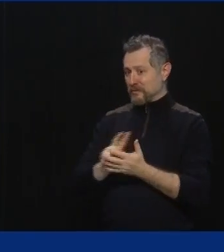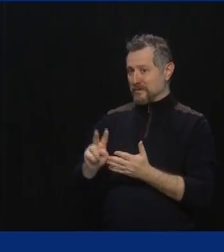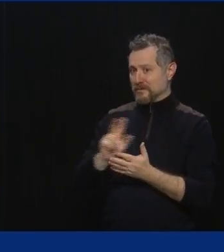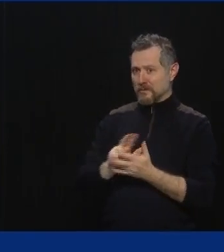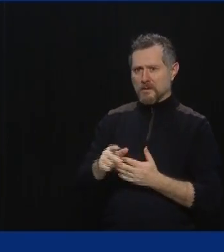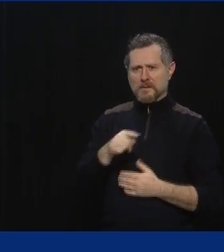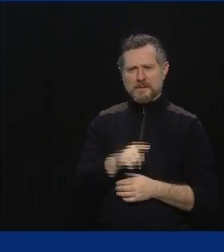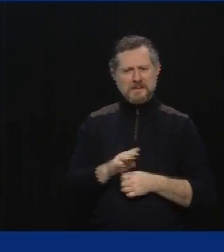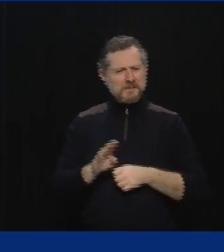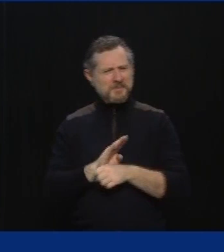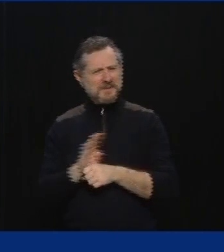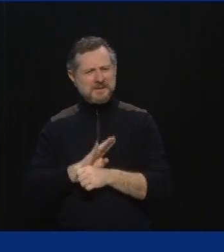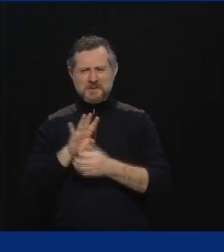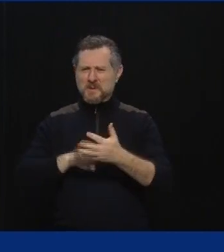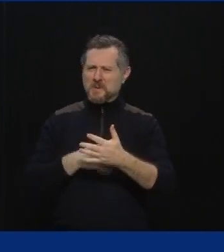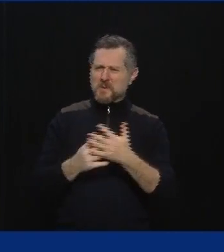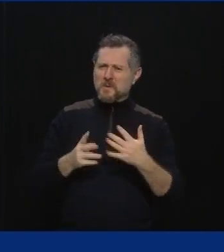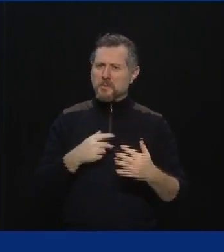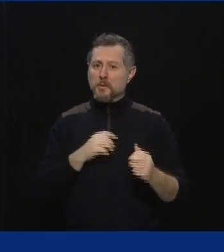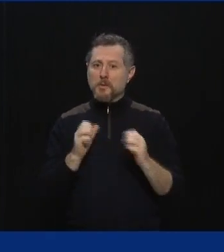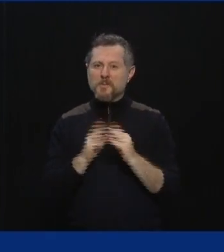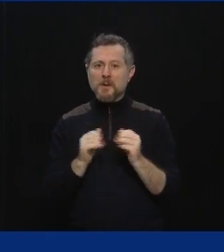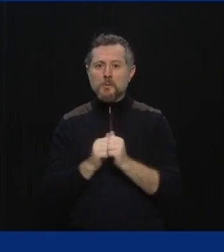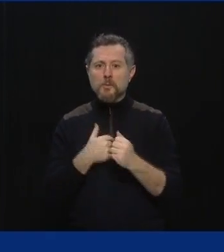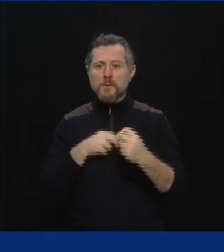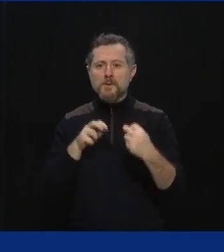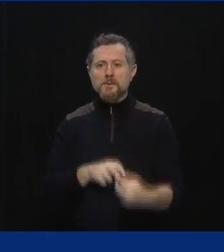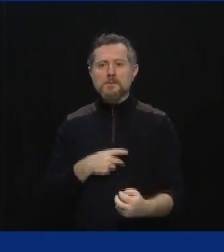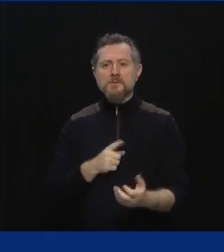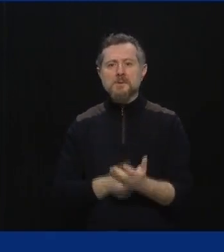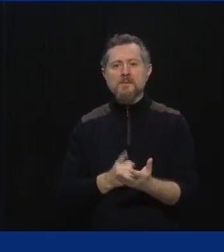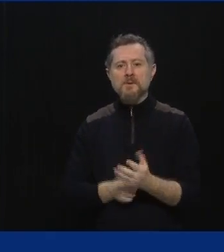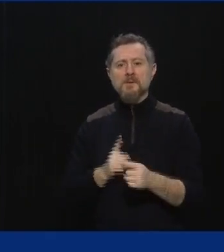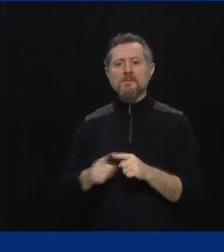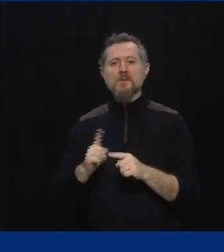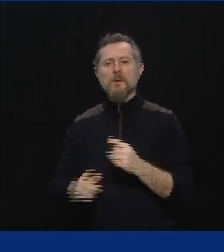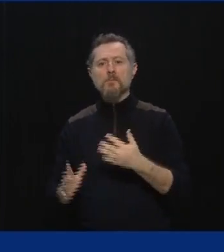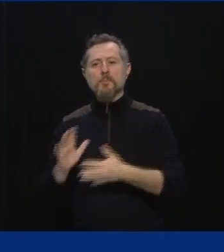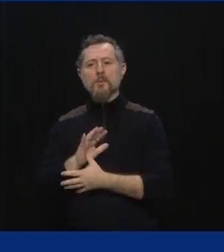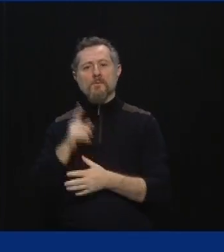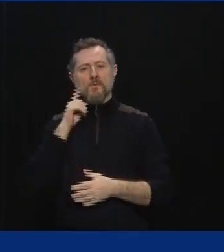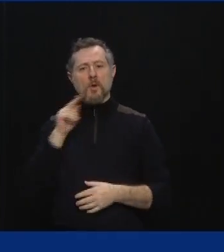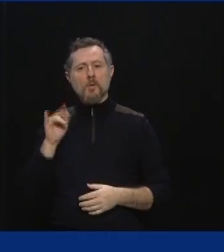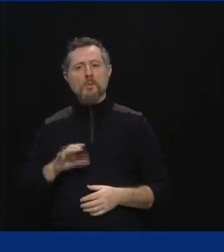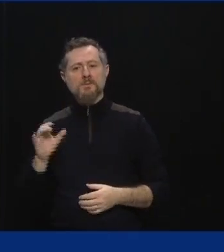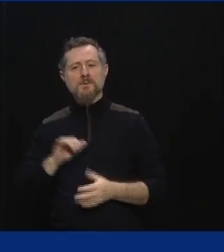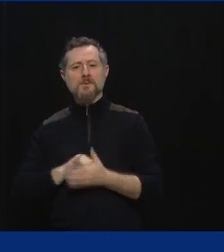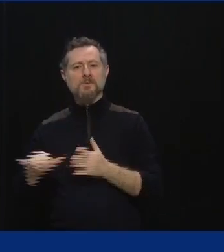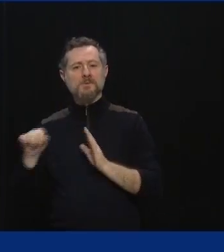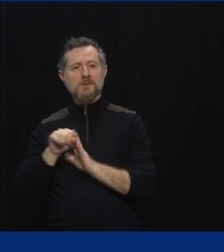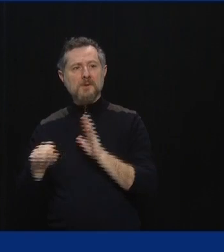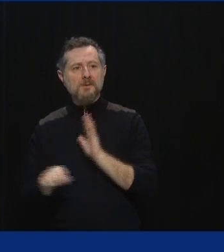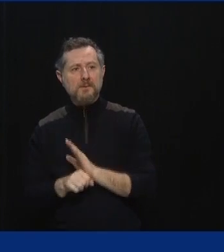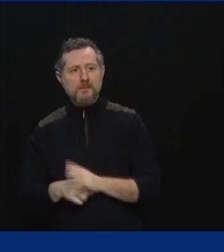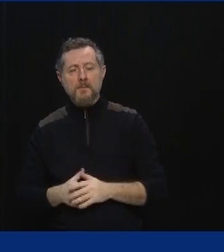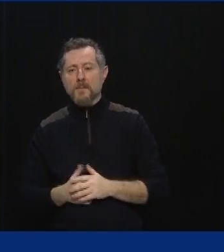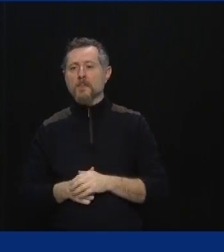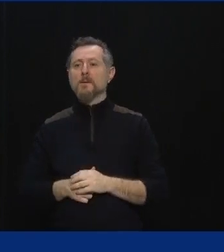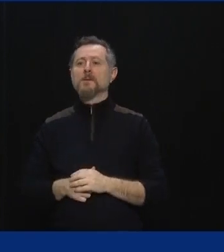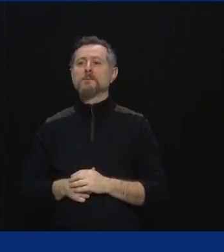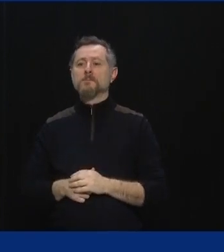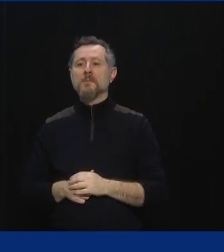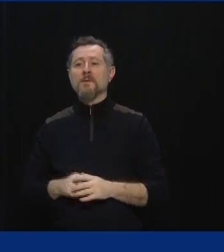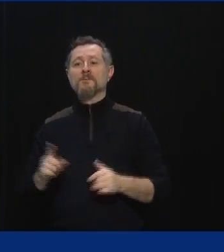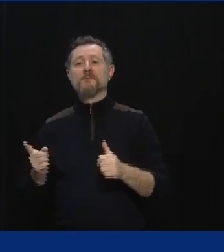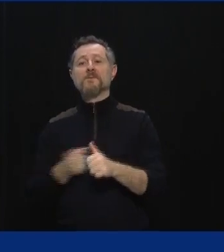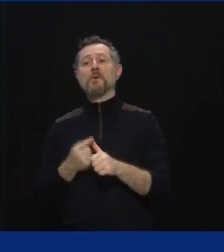busy schedule to meet with me to go over some priorities for the New York City and New York State building trades. And at that very first